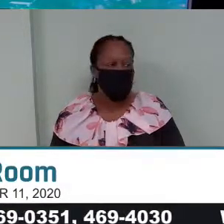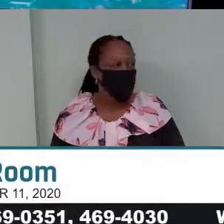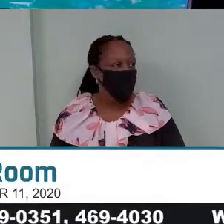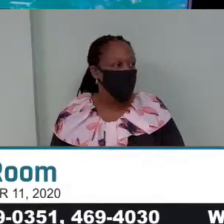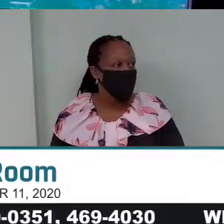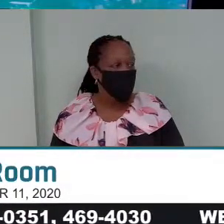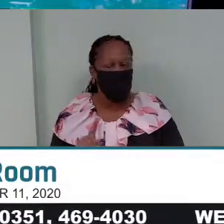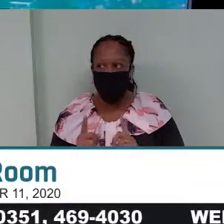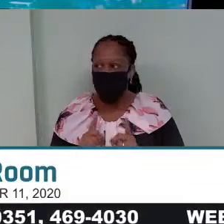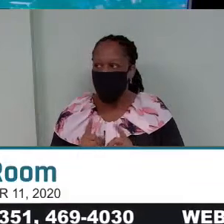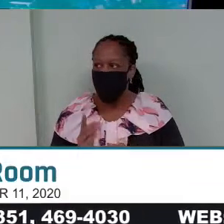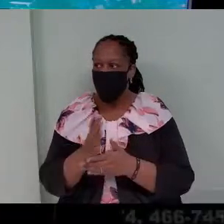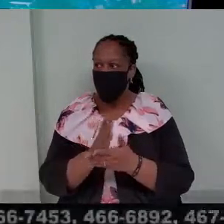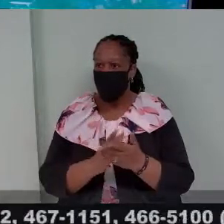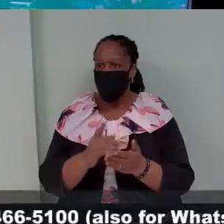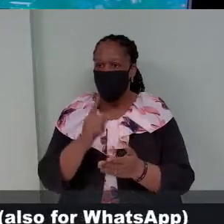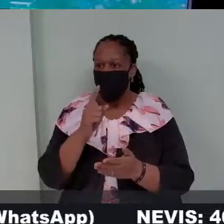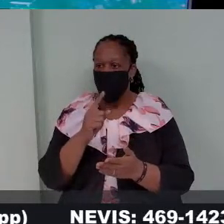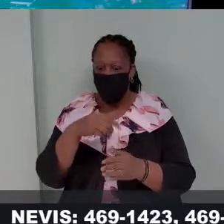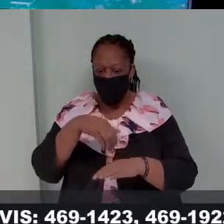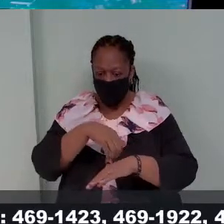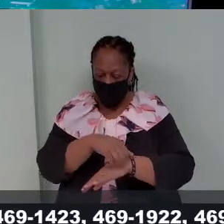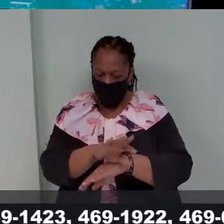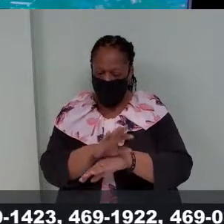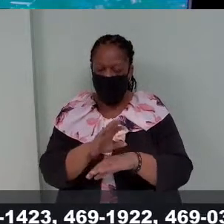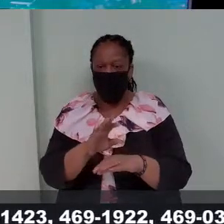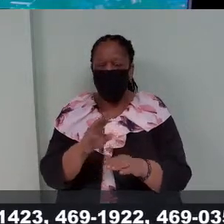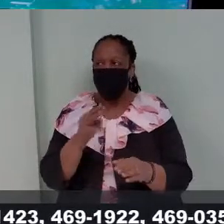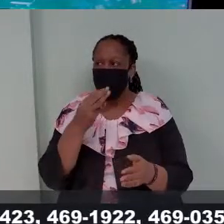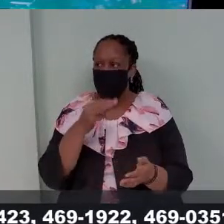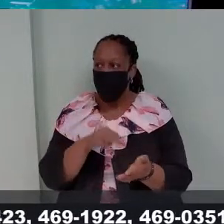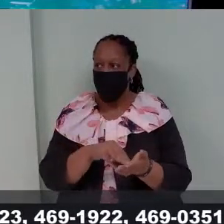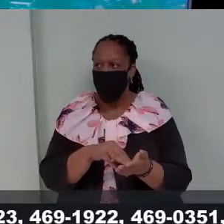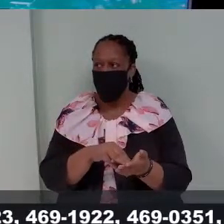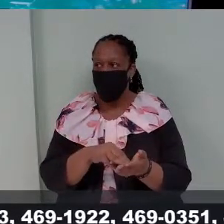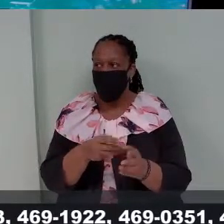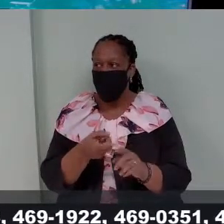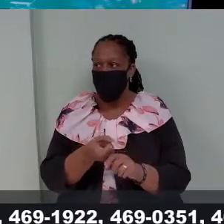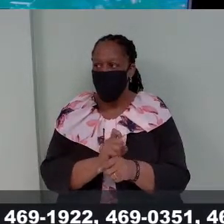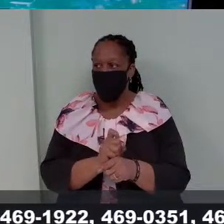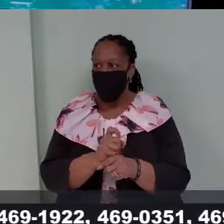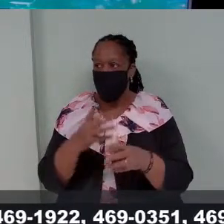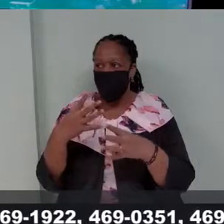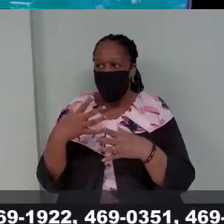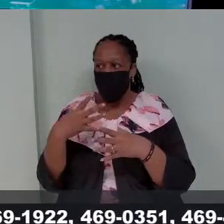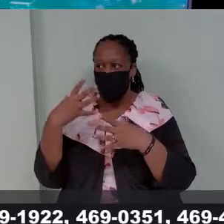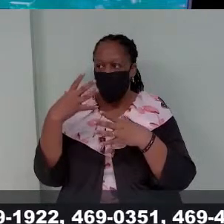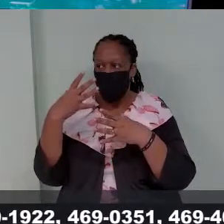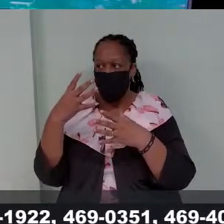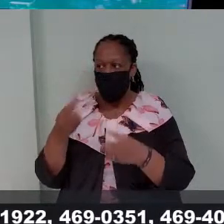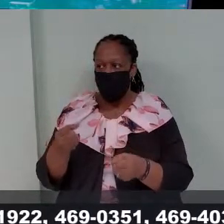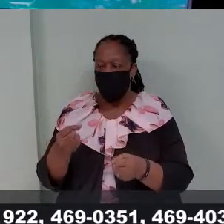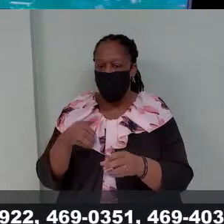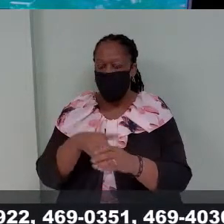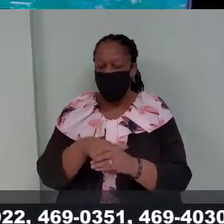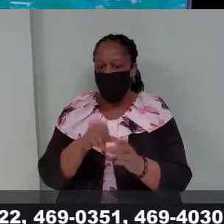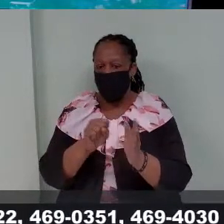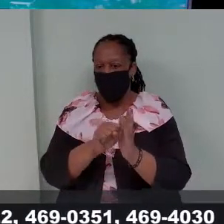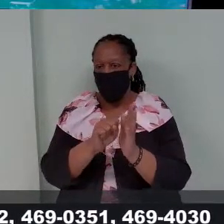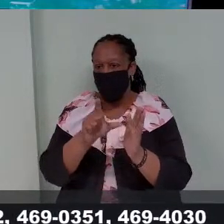me a press release from the Department of Health and Wellness in St.